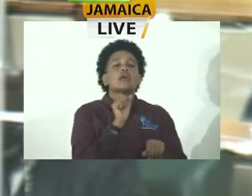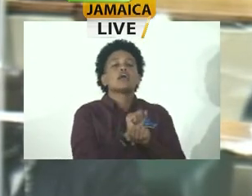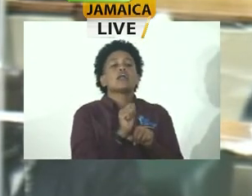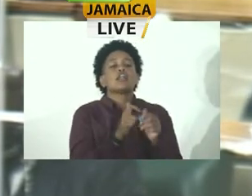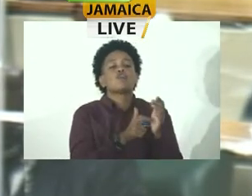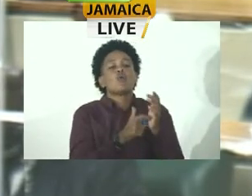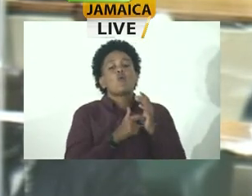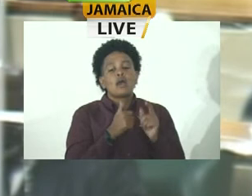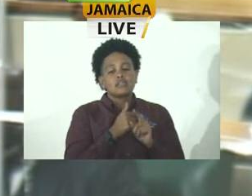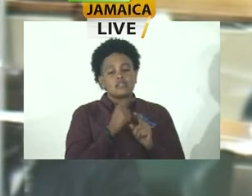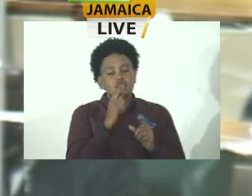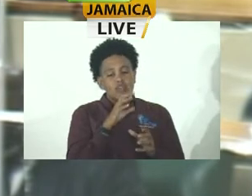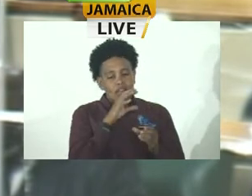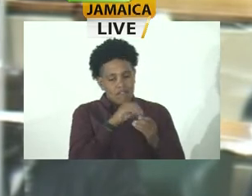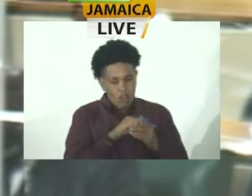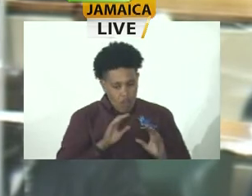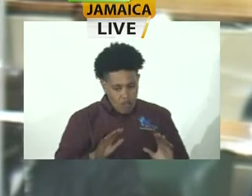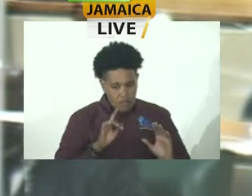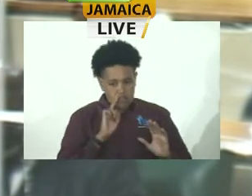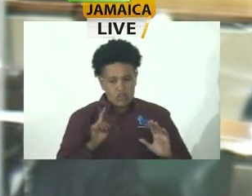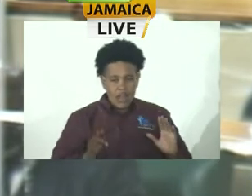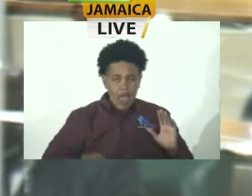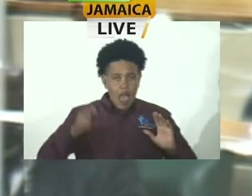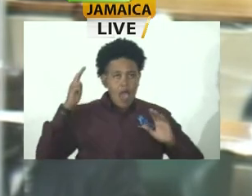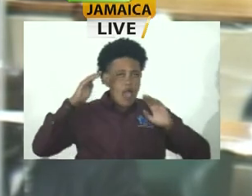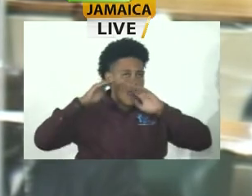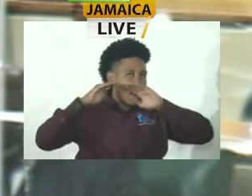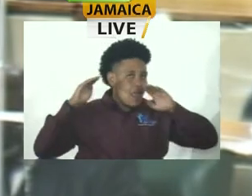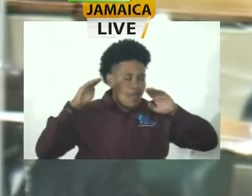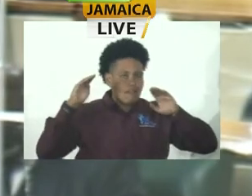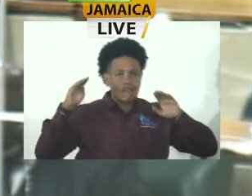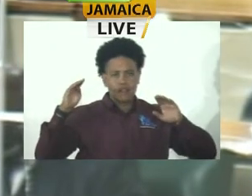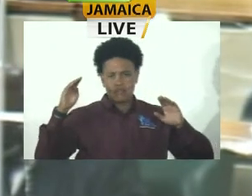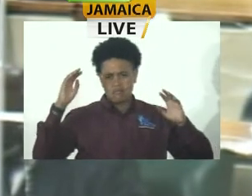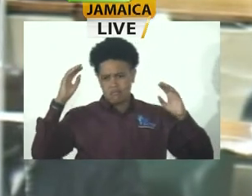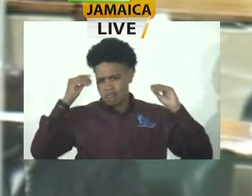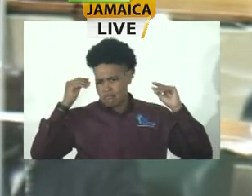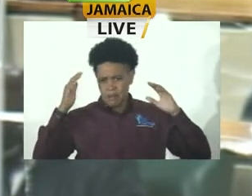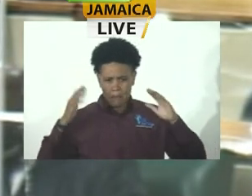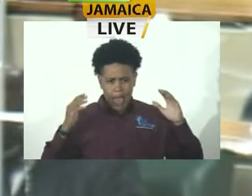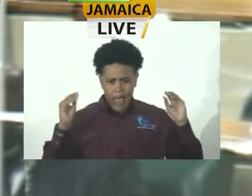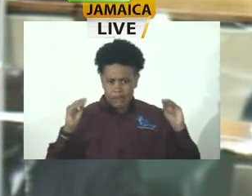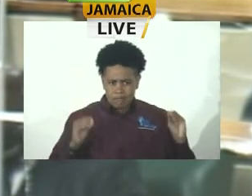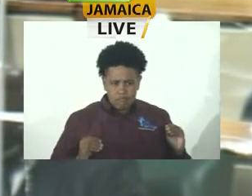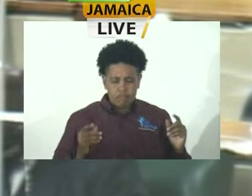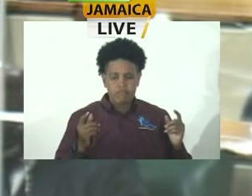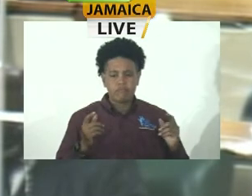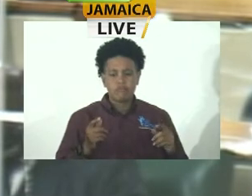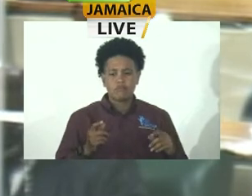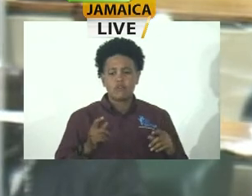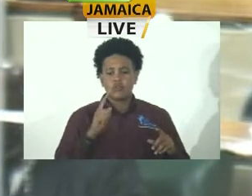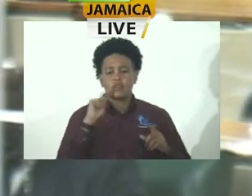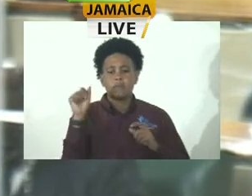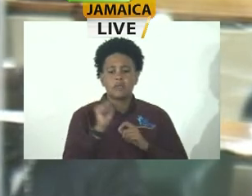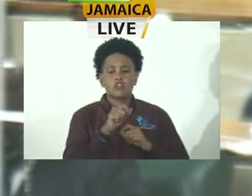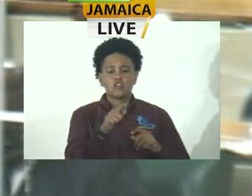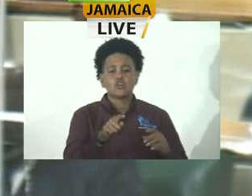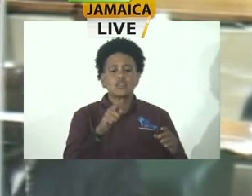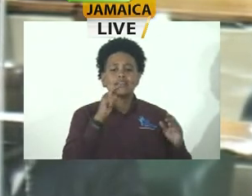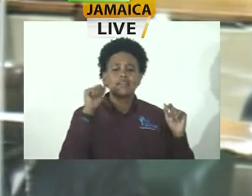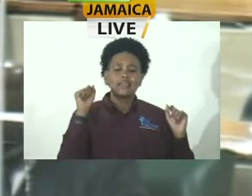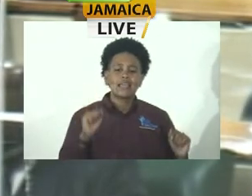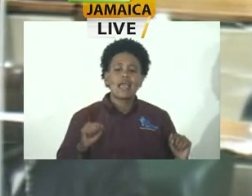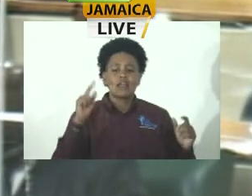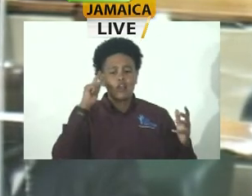to be involved in a very high level logistics and planning exercise to ensure that they can